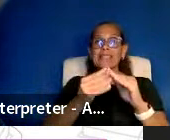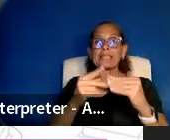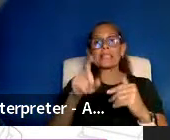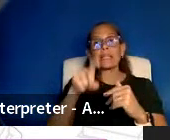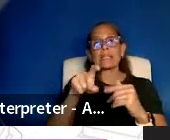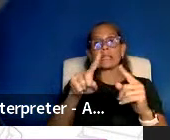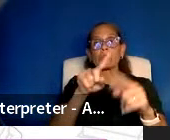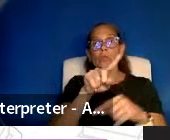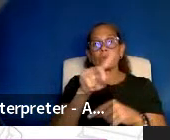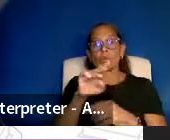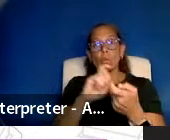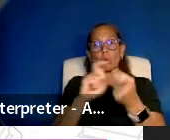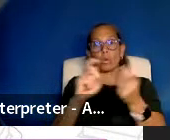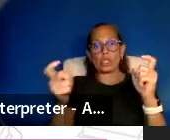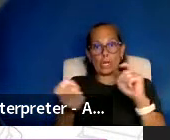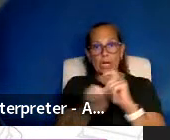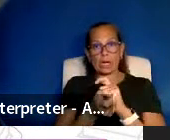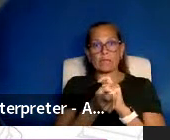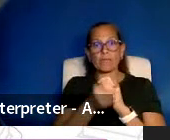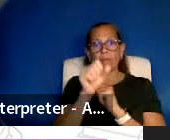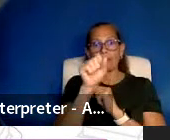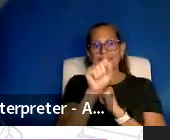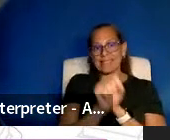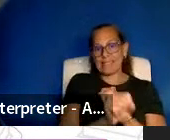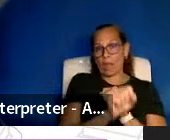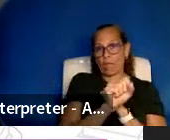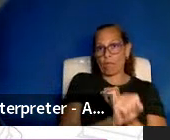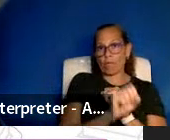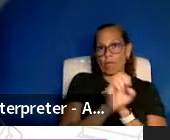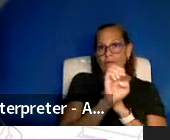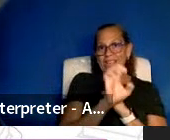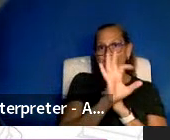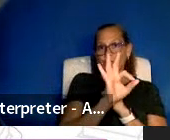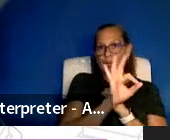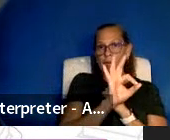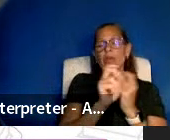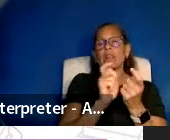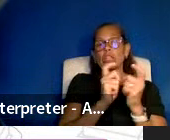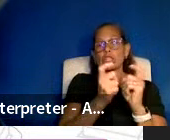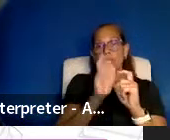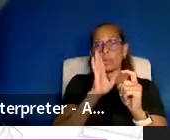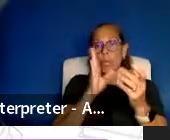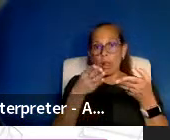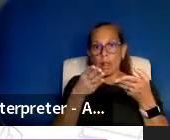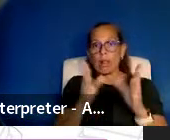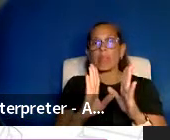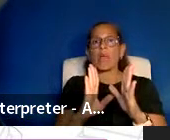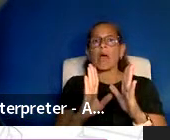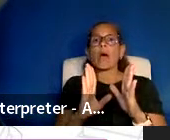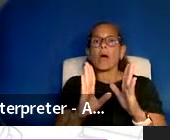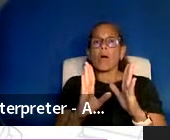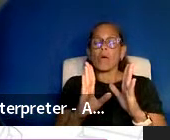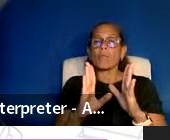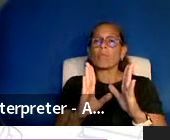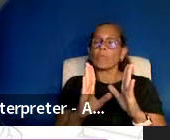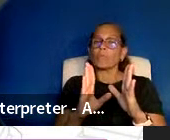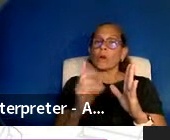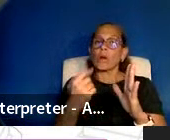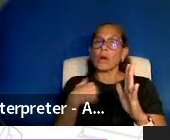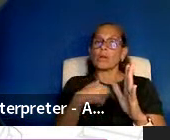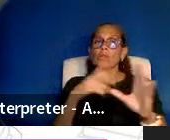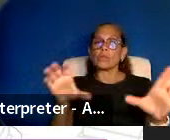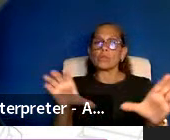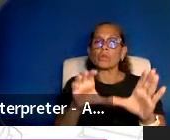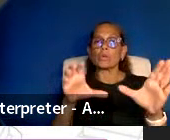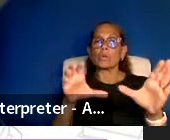change to facilitate development on the south side of East Tremont. And this change would allow reaching the following goals: to create